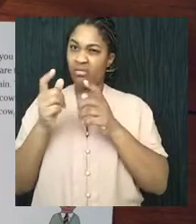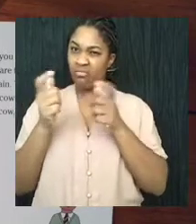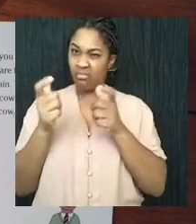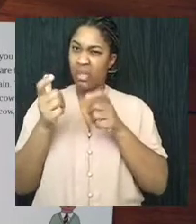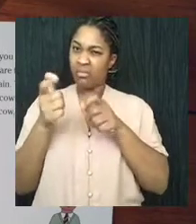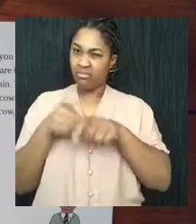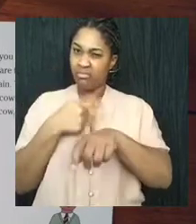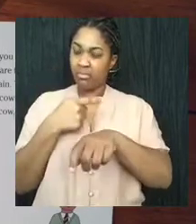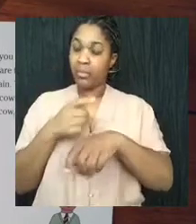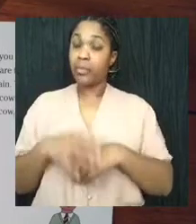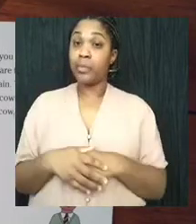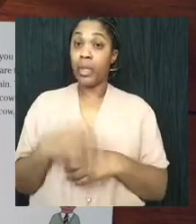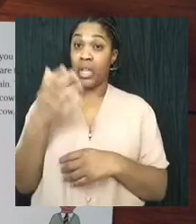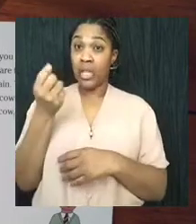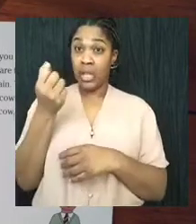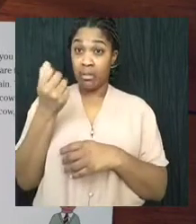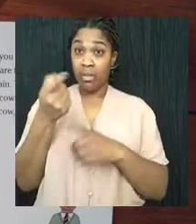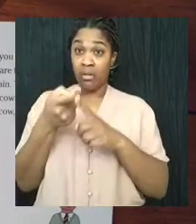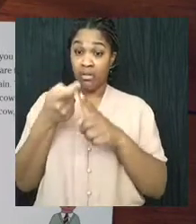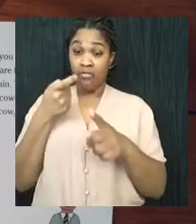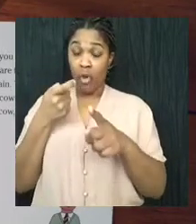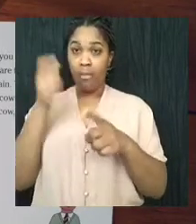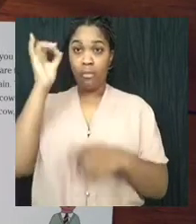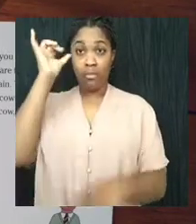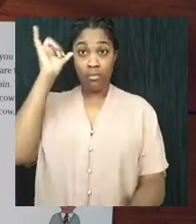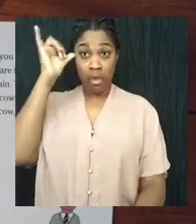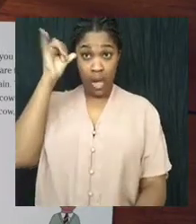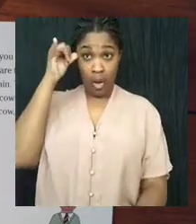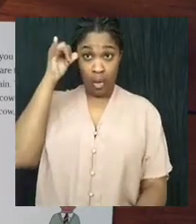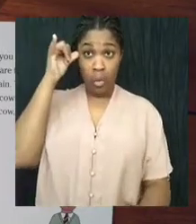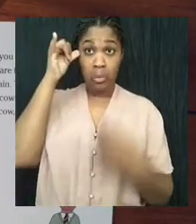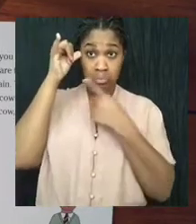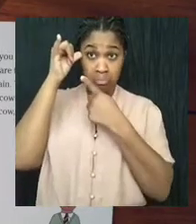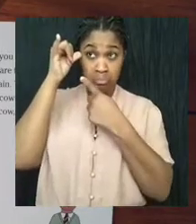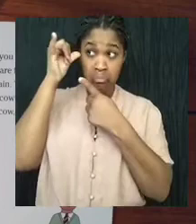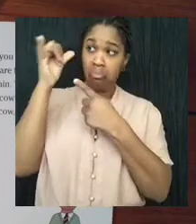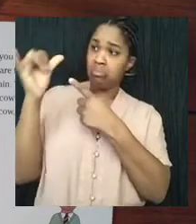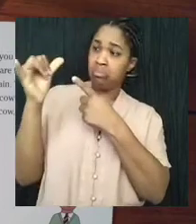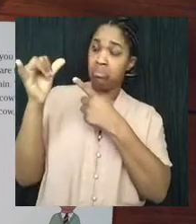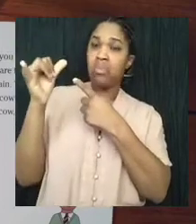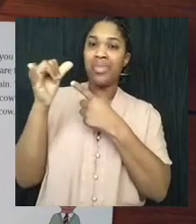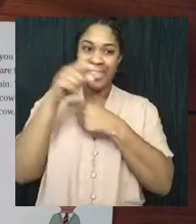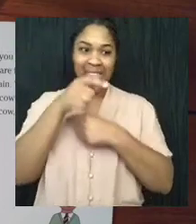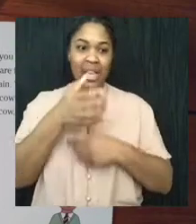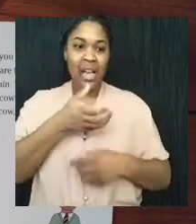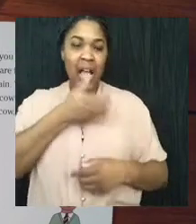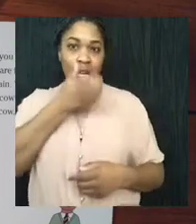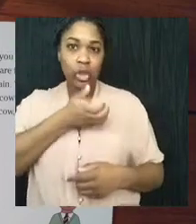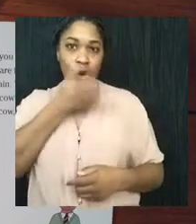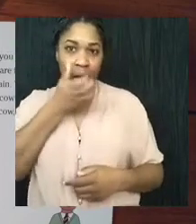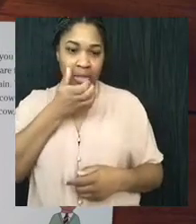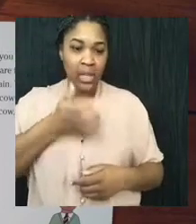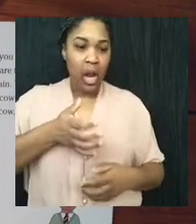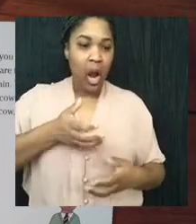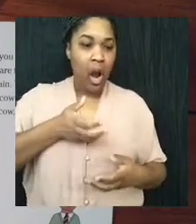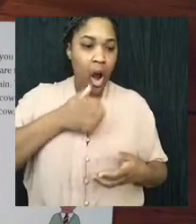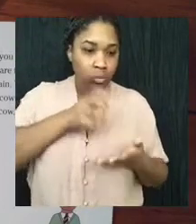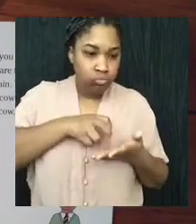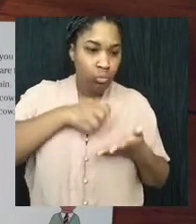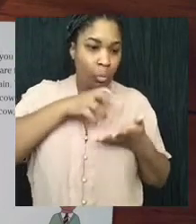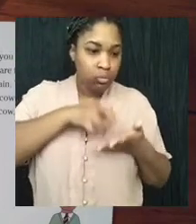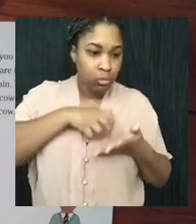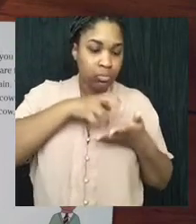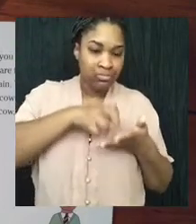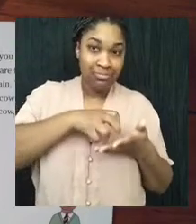The milk came from a cow, and the cow ate grass. So this chain